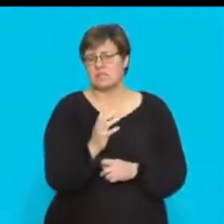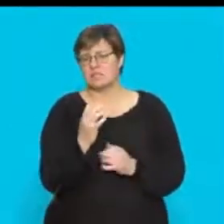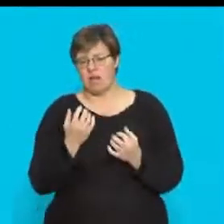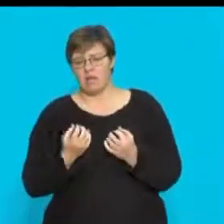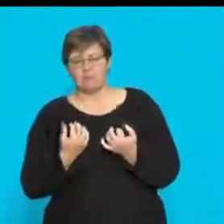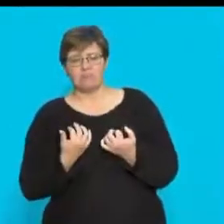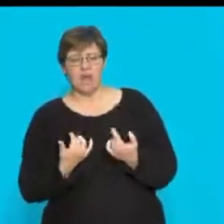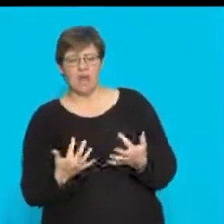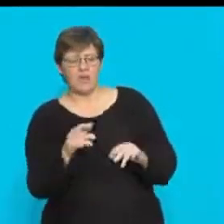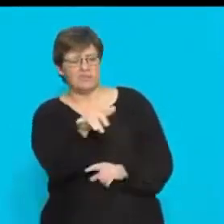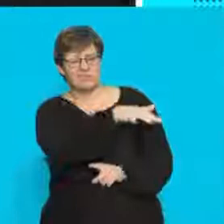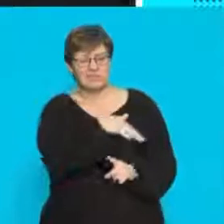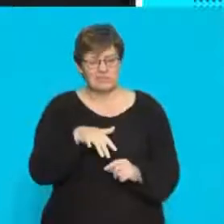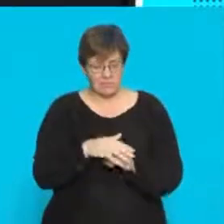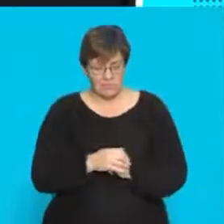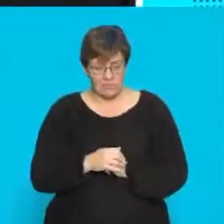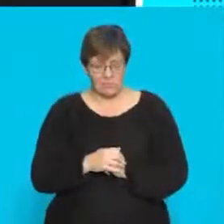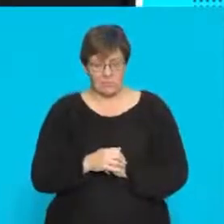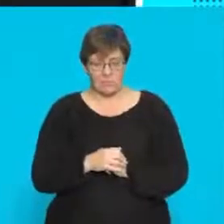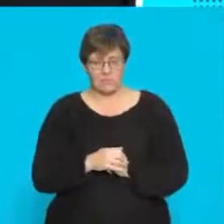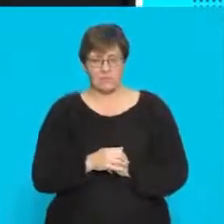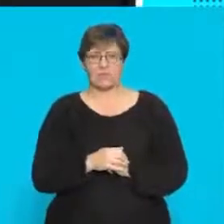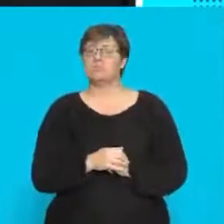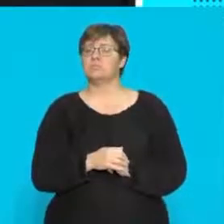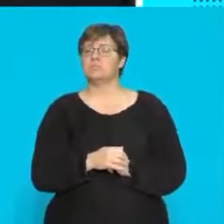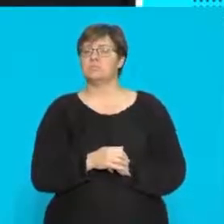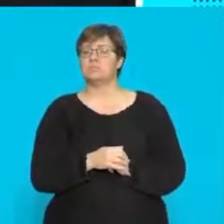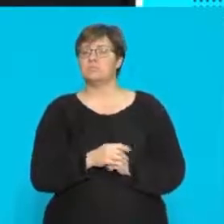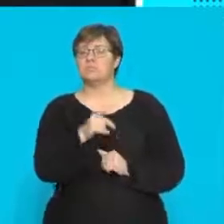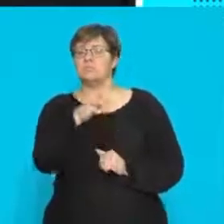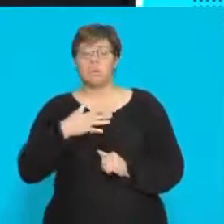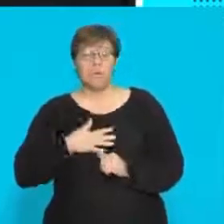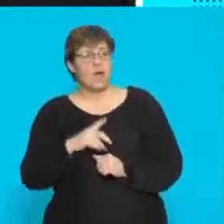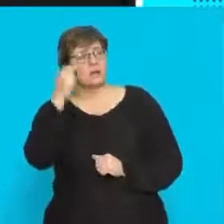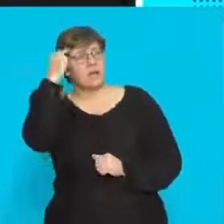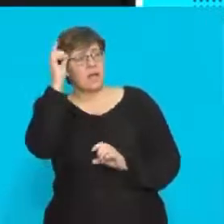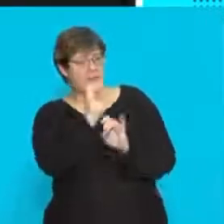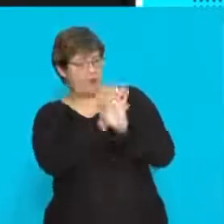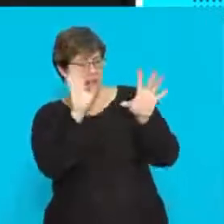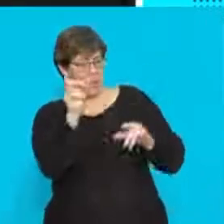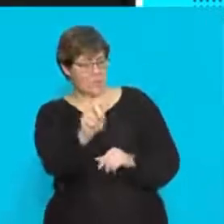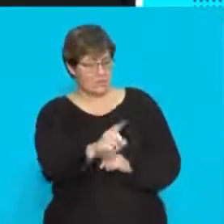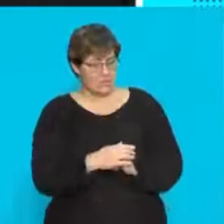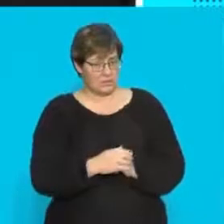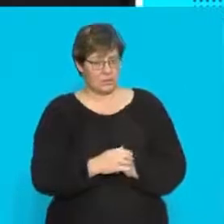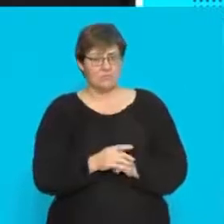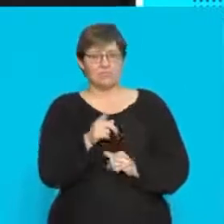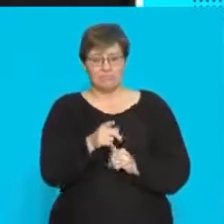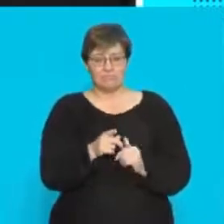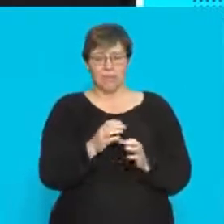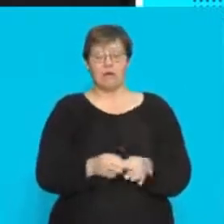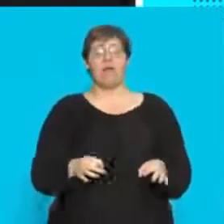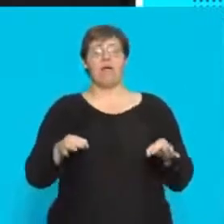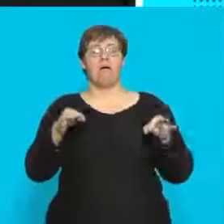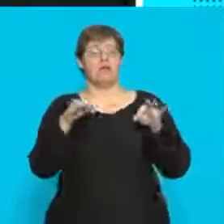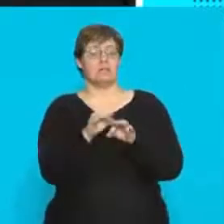maybe plants, in your garden, grass or whatever. But what I actually want you to think of, and this